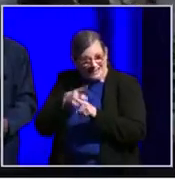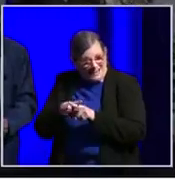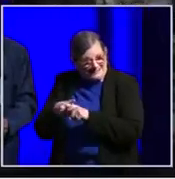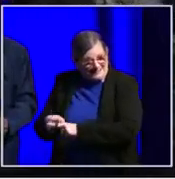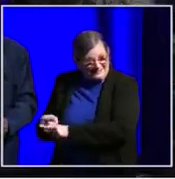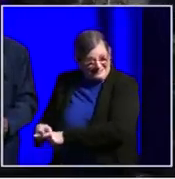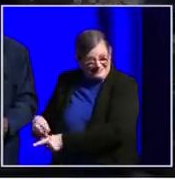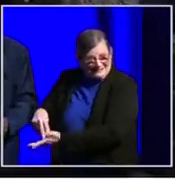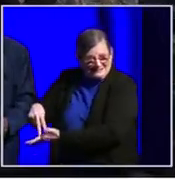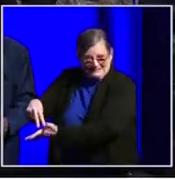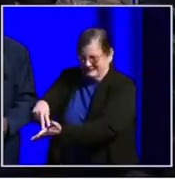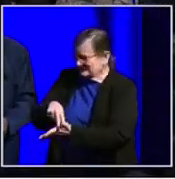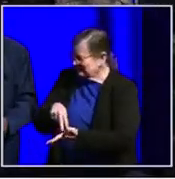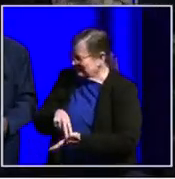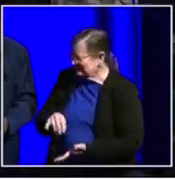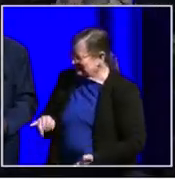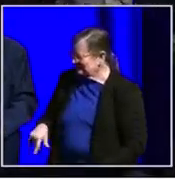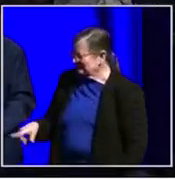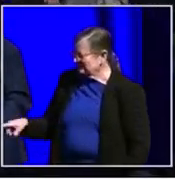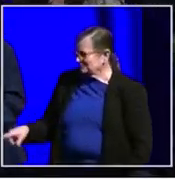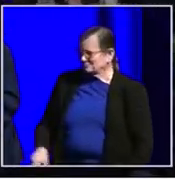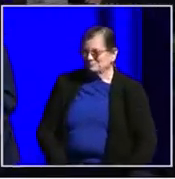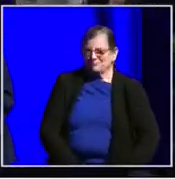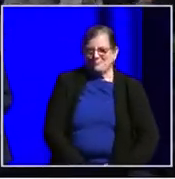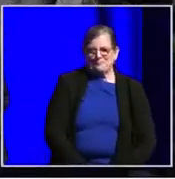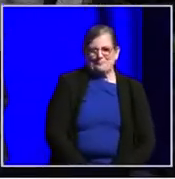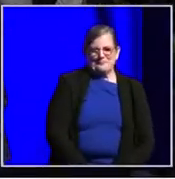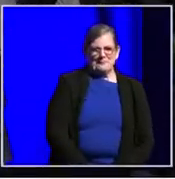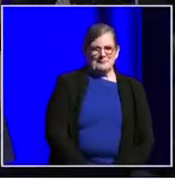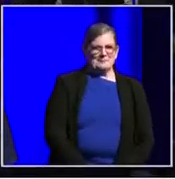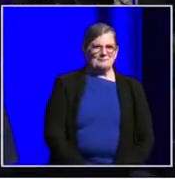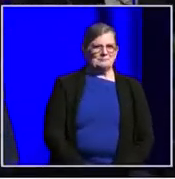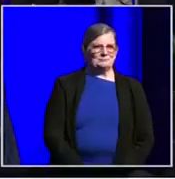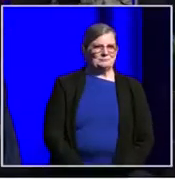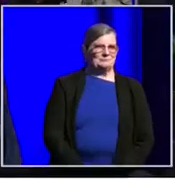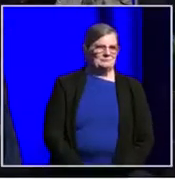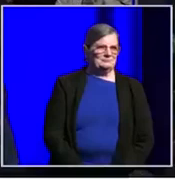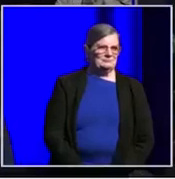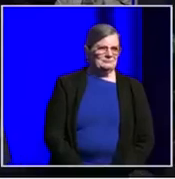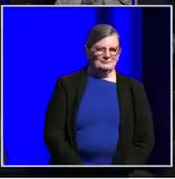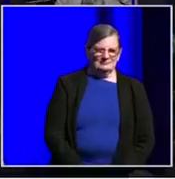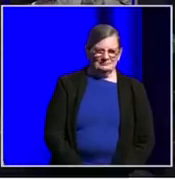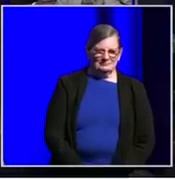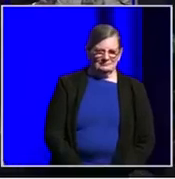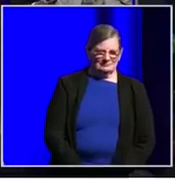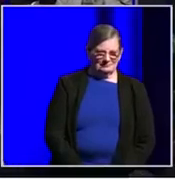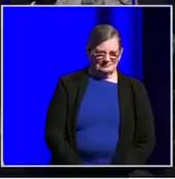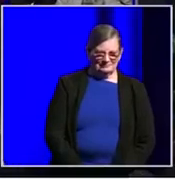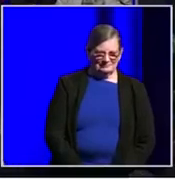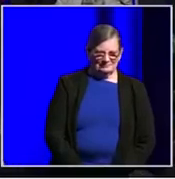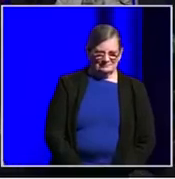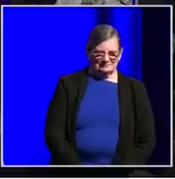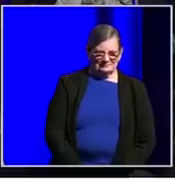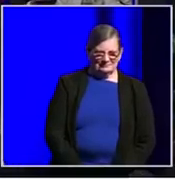Zoe, can you hold Mama's hand? No. Okay. Her choice. Right.